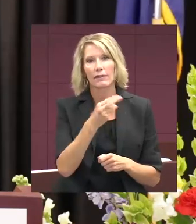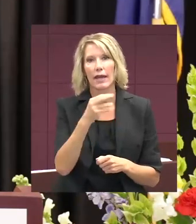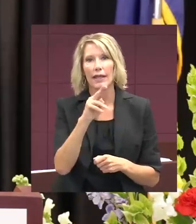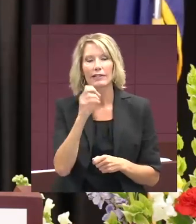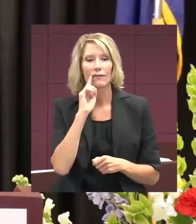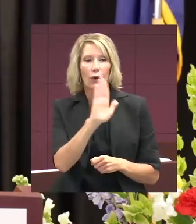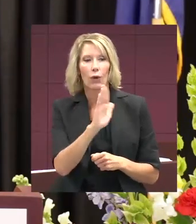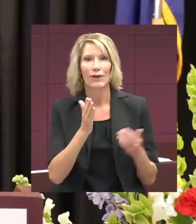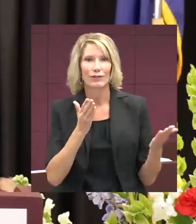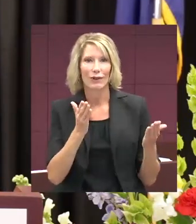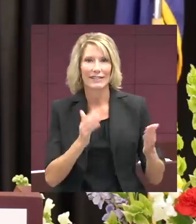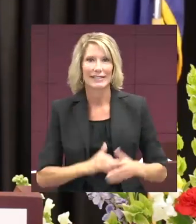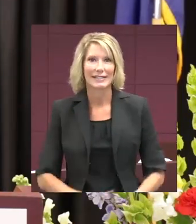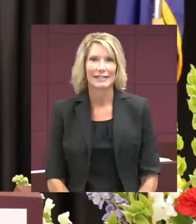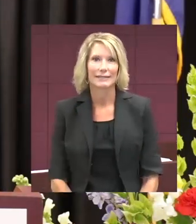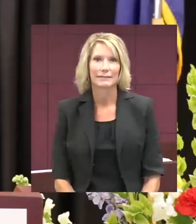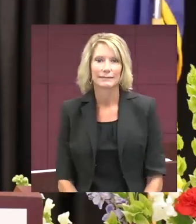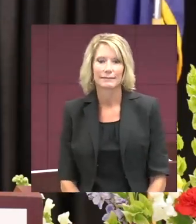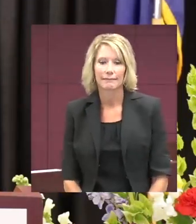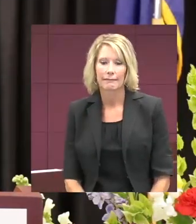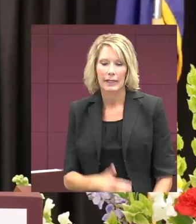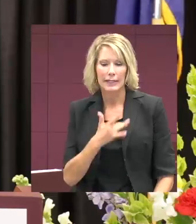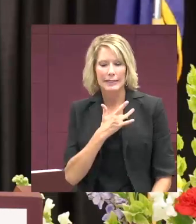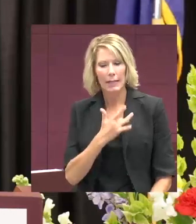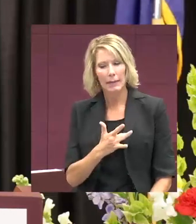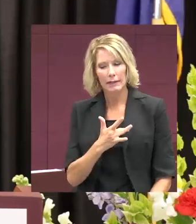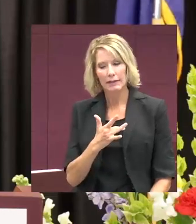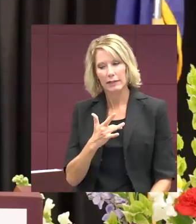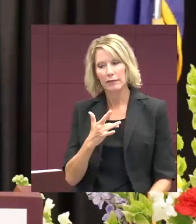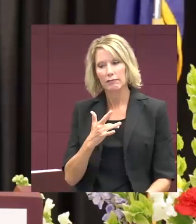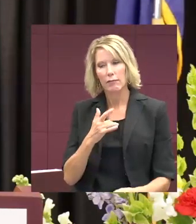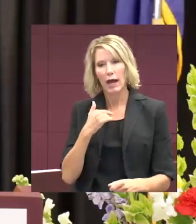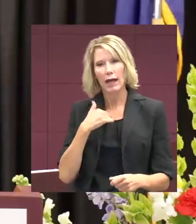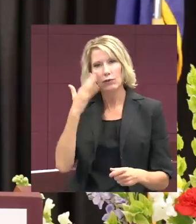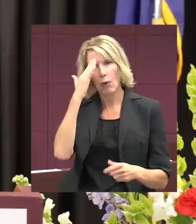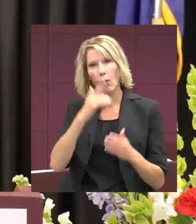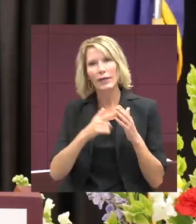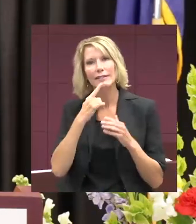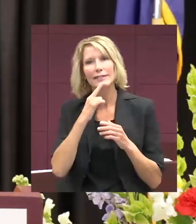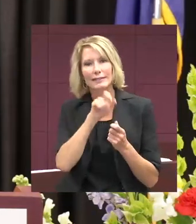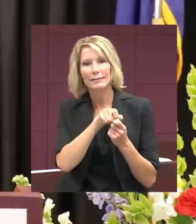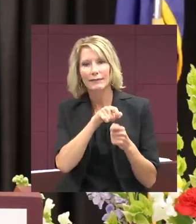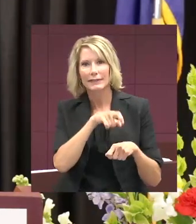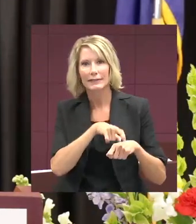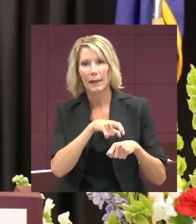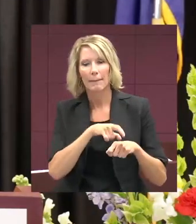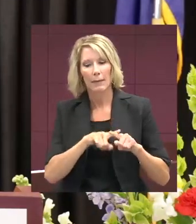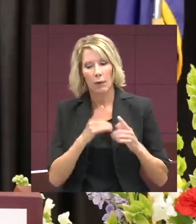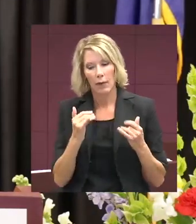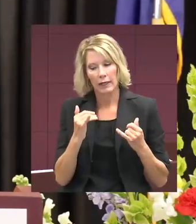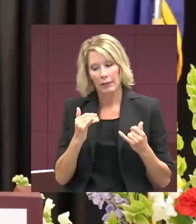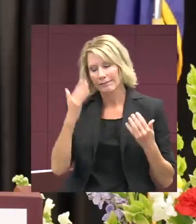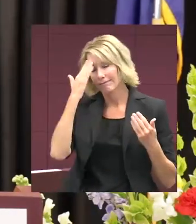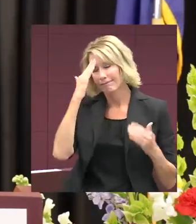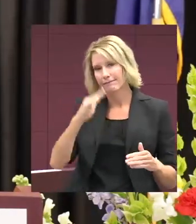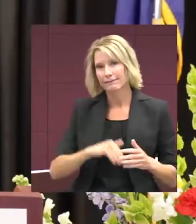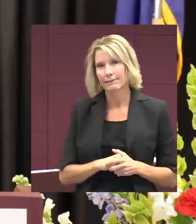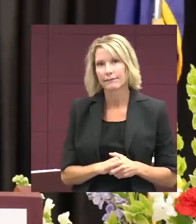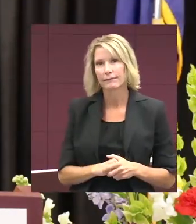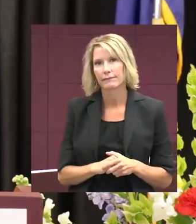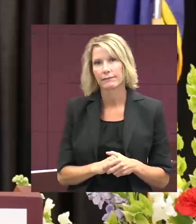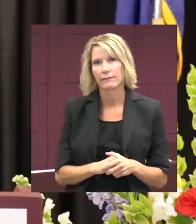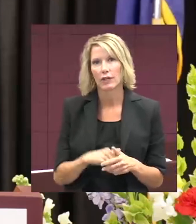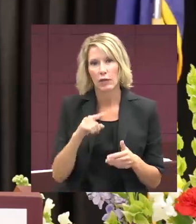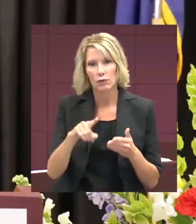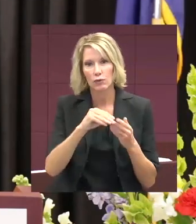your service. Typically not at a loss for words, knowing what to say to you in this time is daunting. Students, you